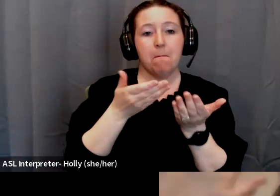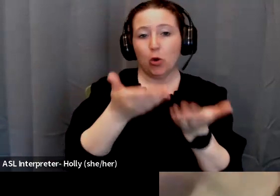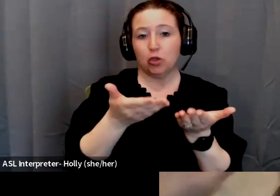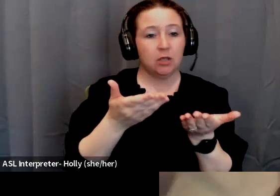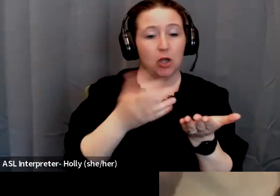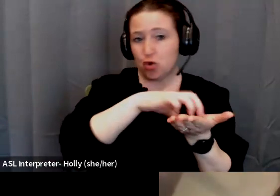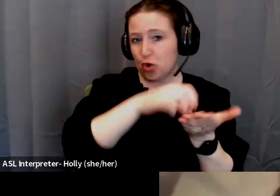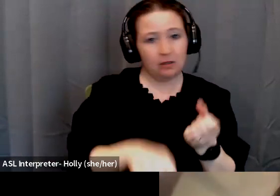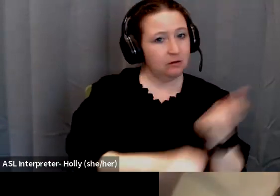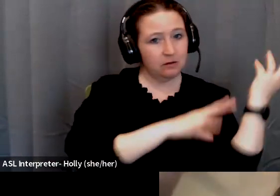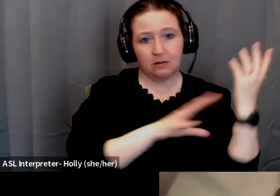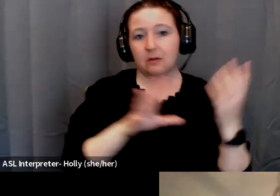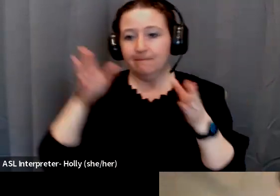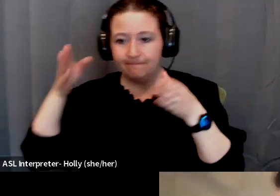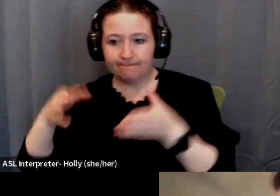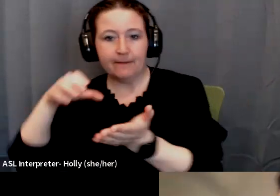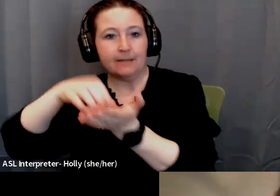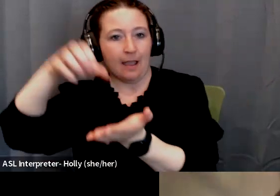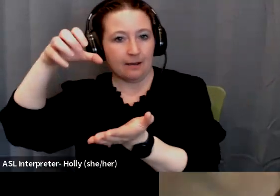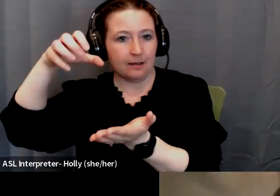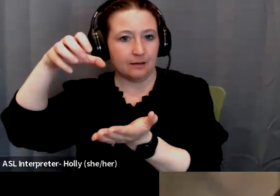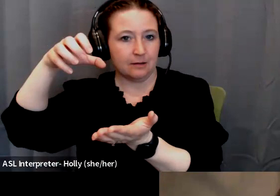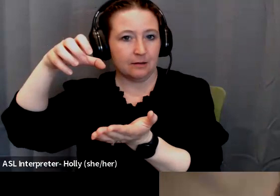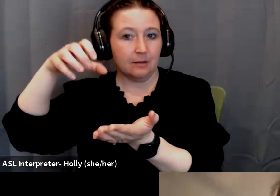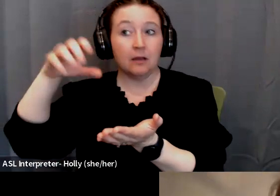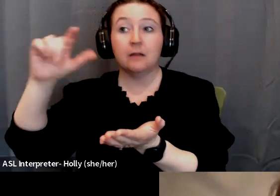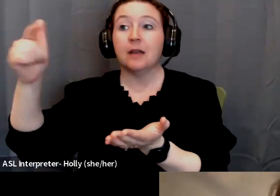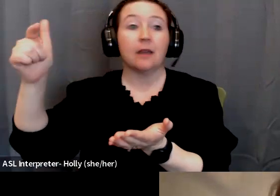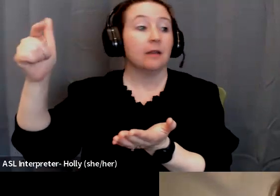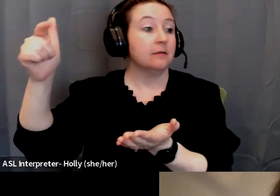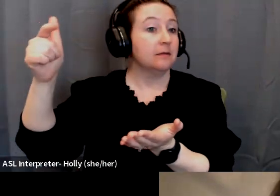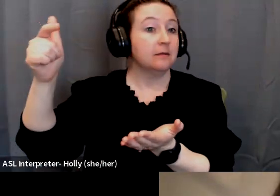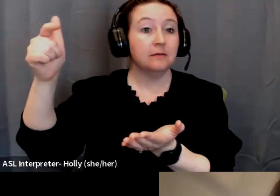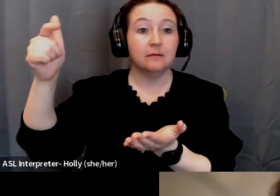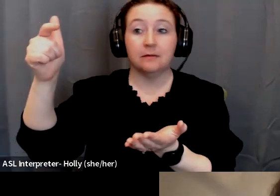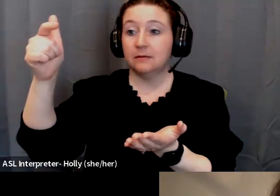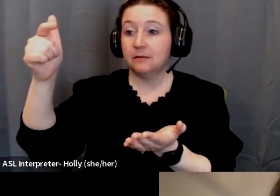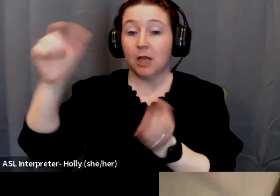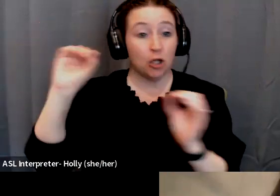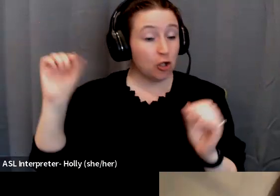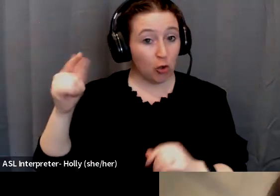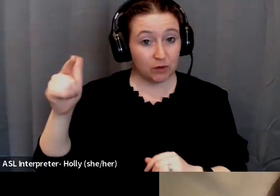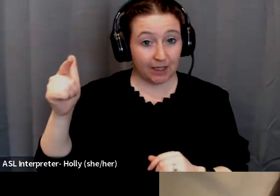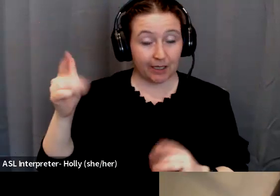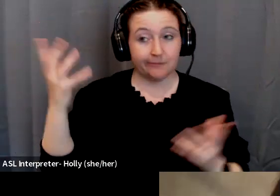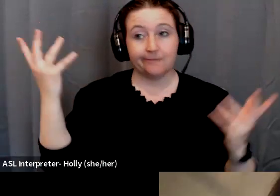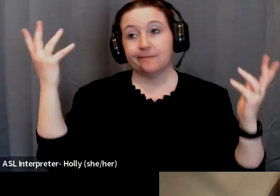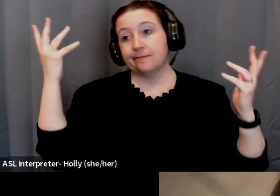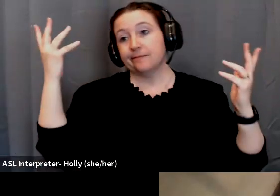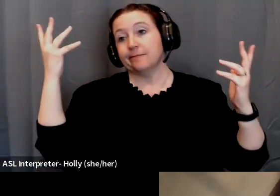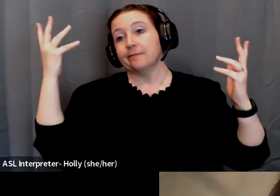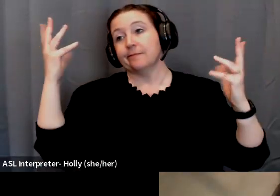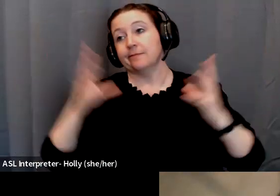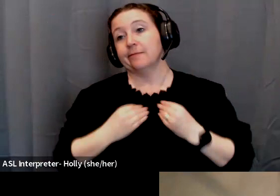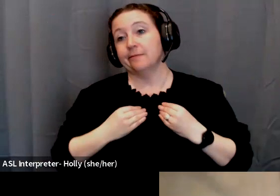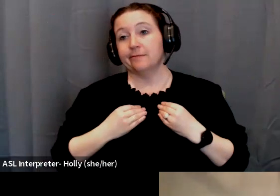We're going to talk about cake. Is there a second? If there's no second, I have to go sit down because